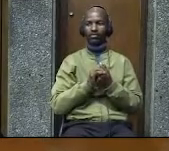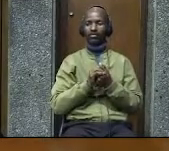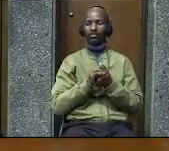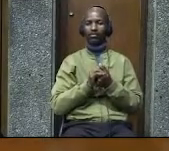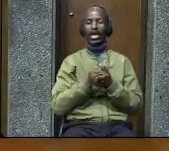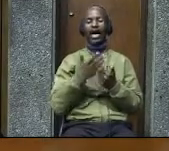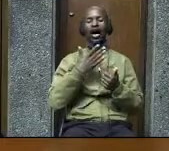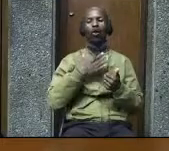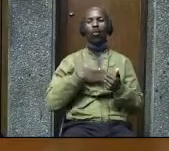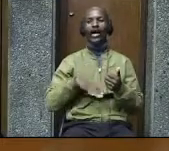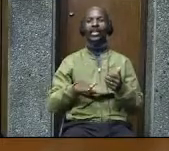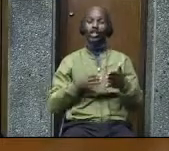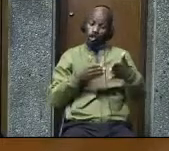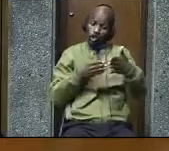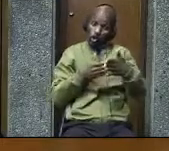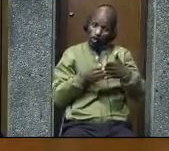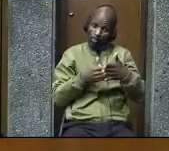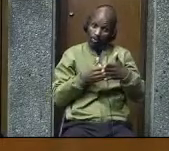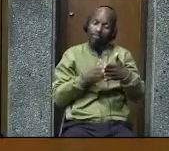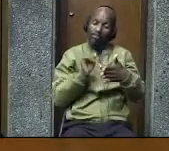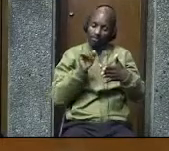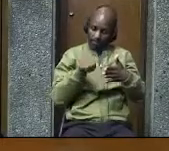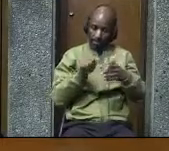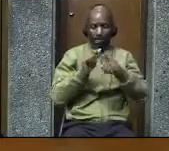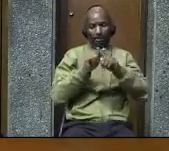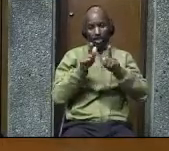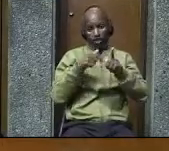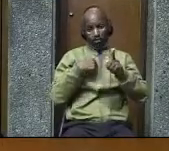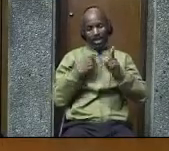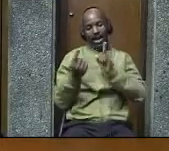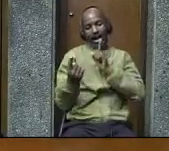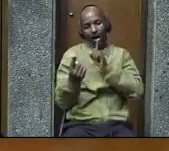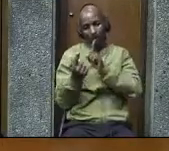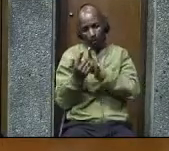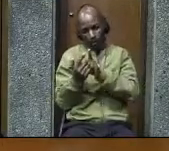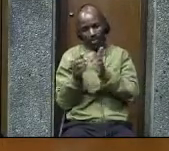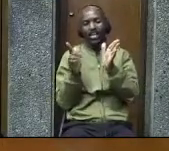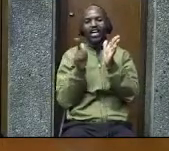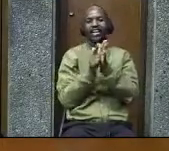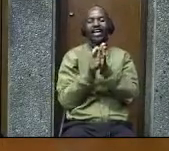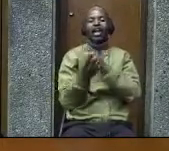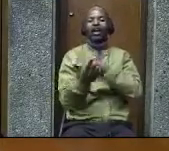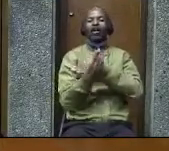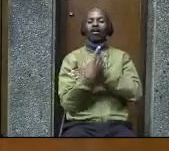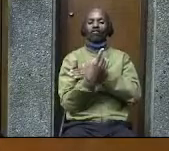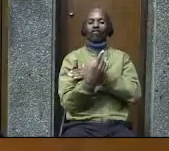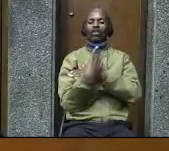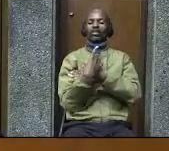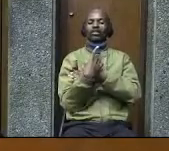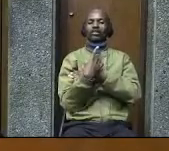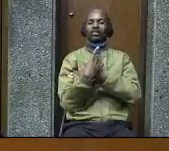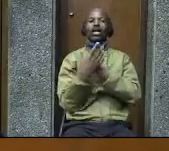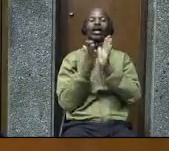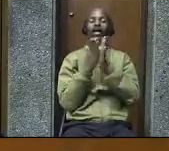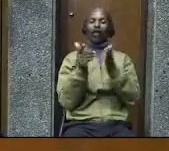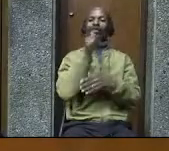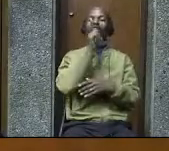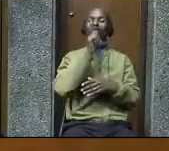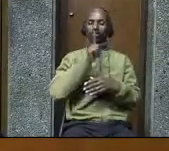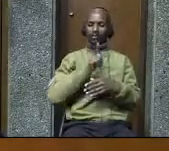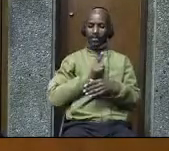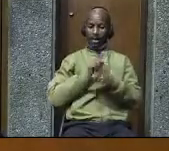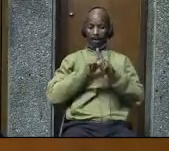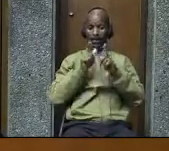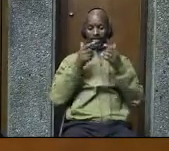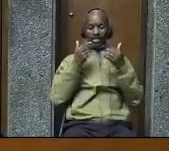I wanted to stop it, so I approached my legal advice to, and then he told me that no.